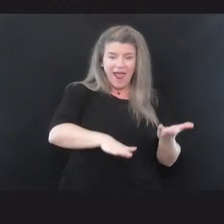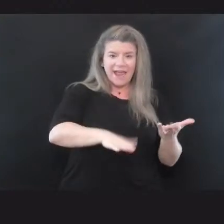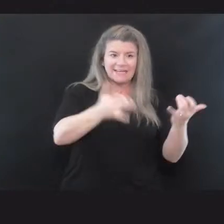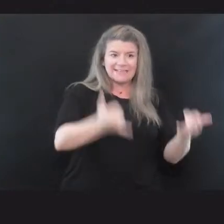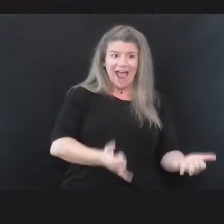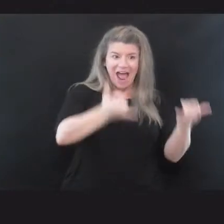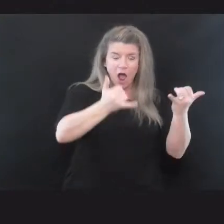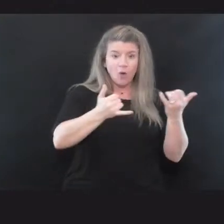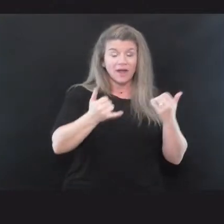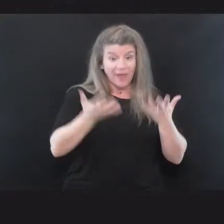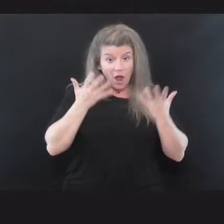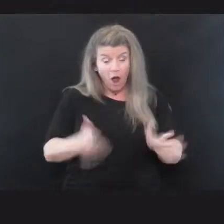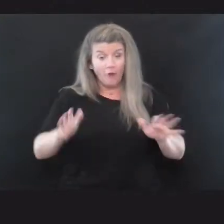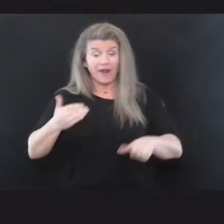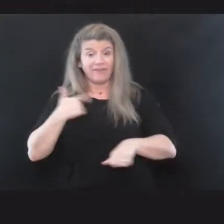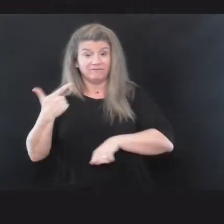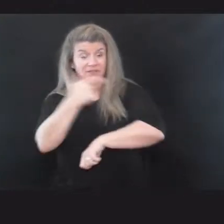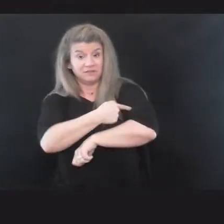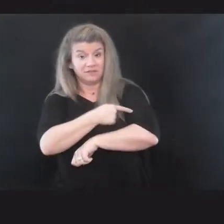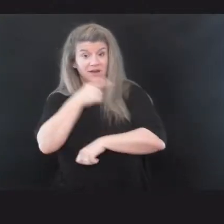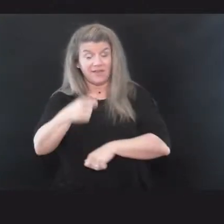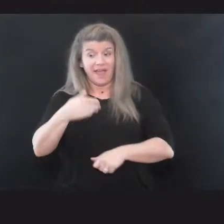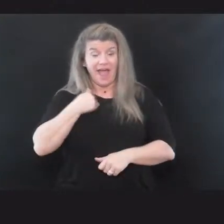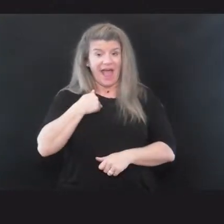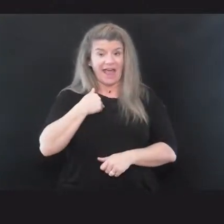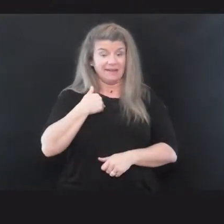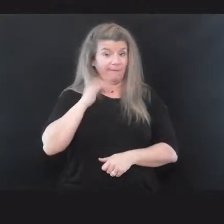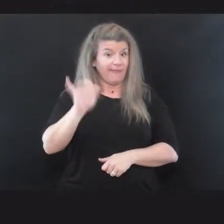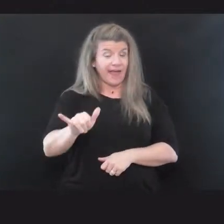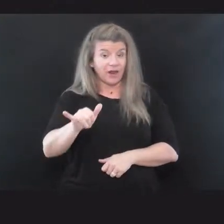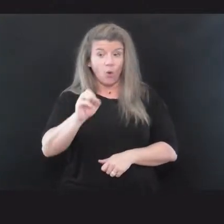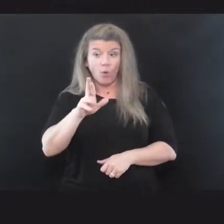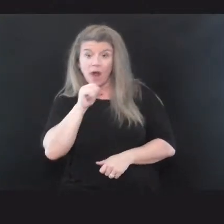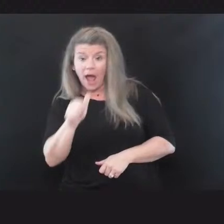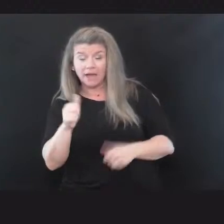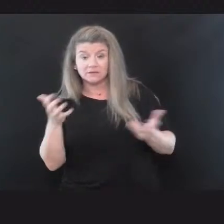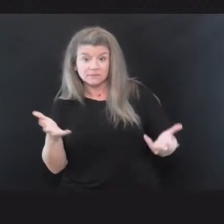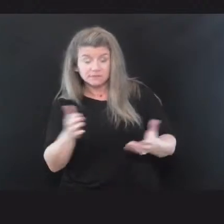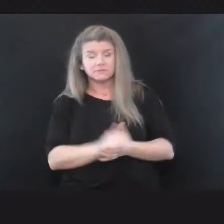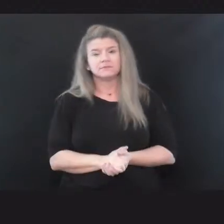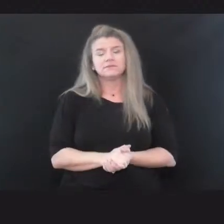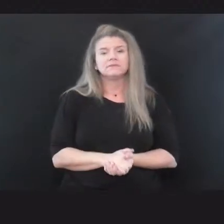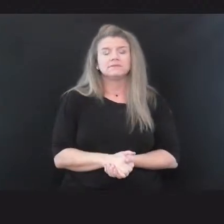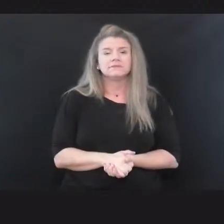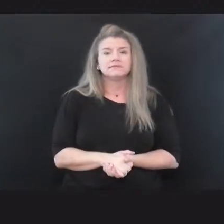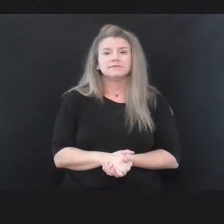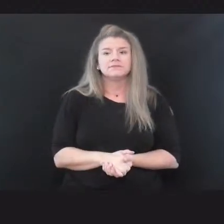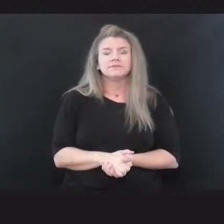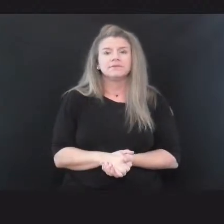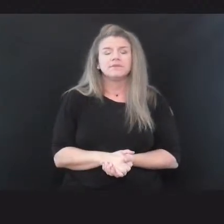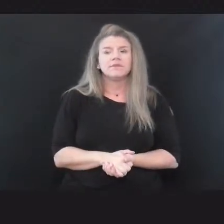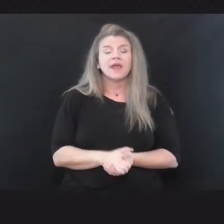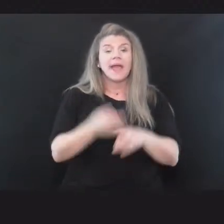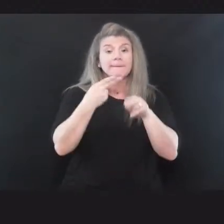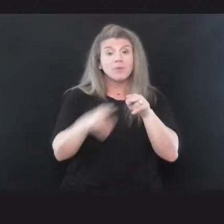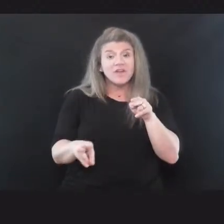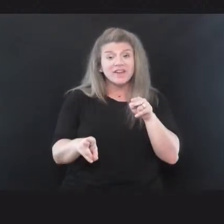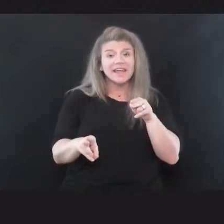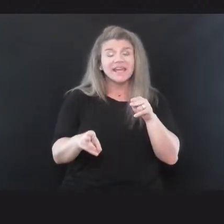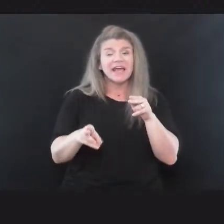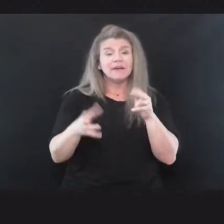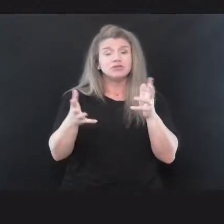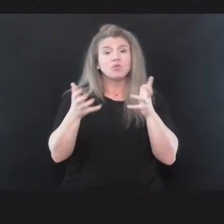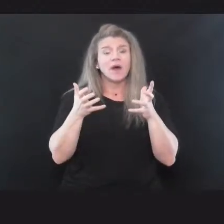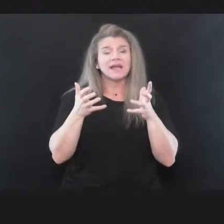Virginia, whether we can determine they've taken the vaccine or not? And just briefly, I wanted to get